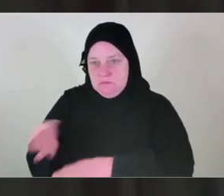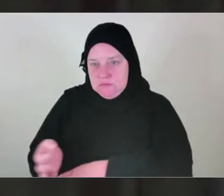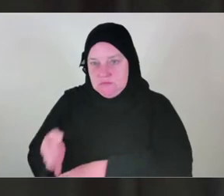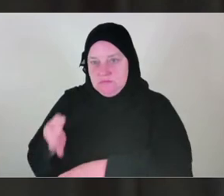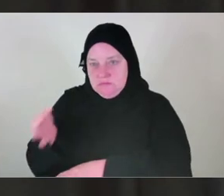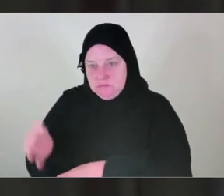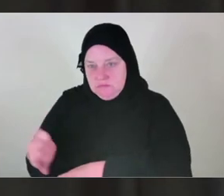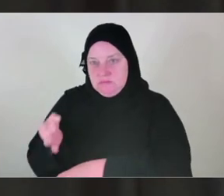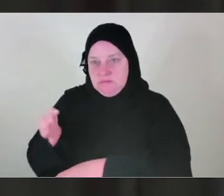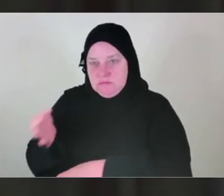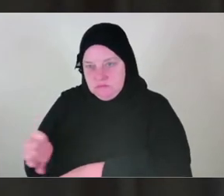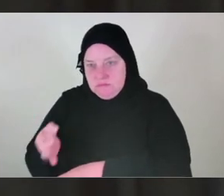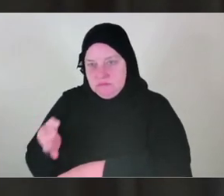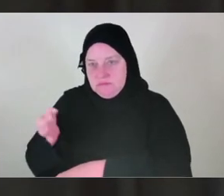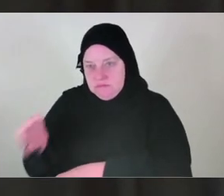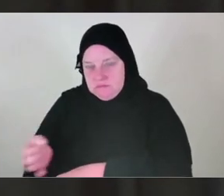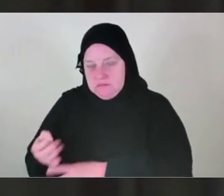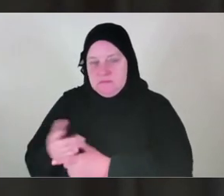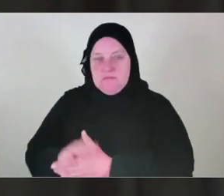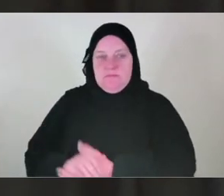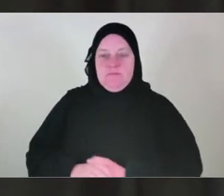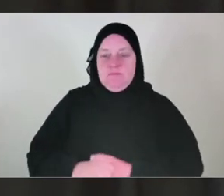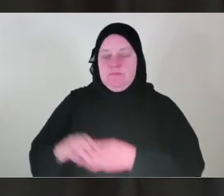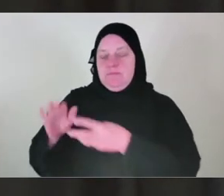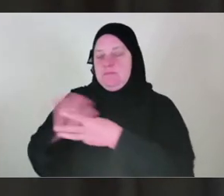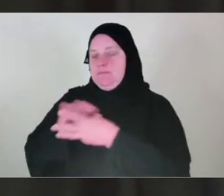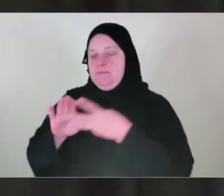inflicted with an illness.